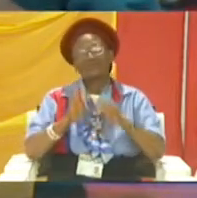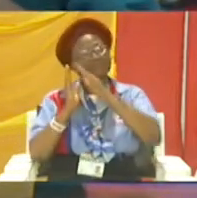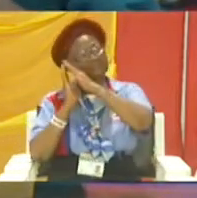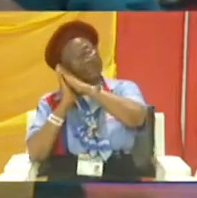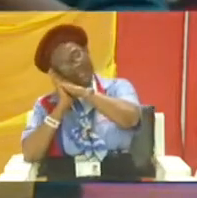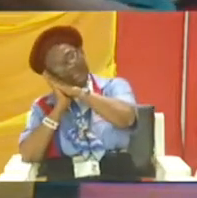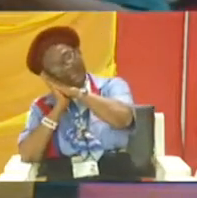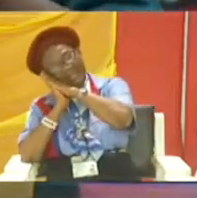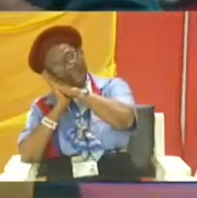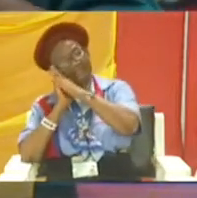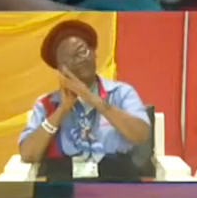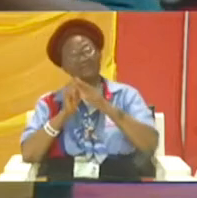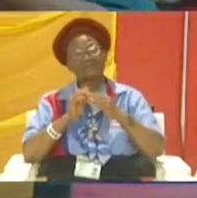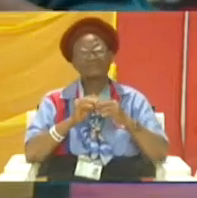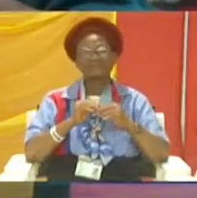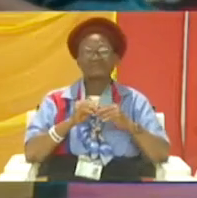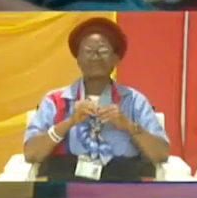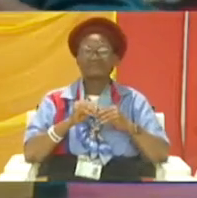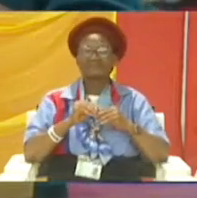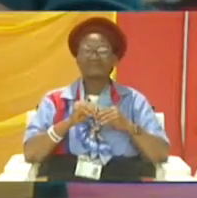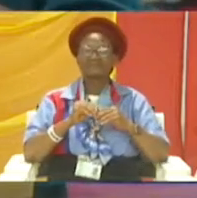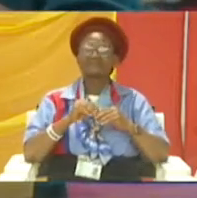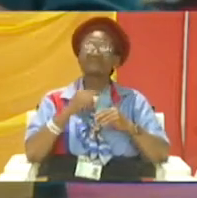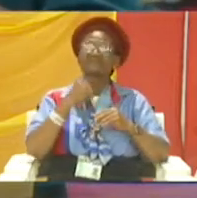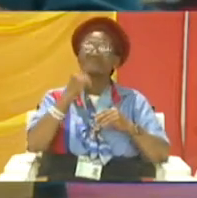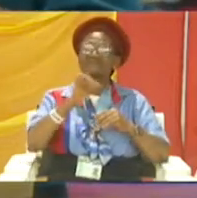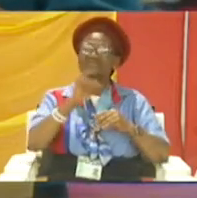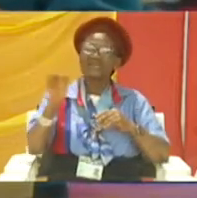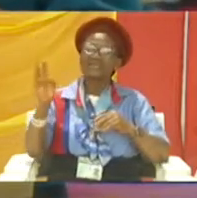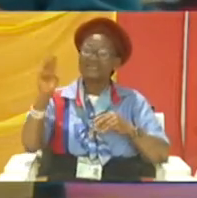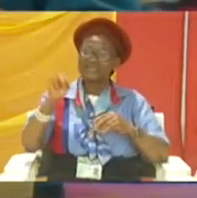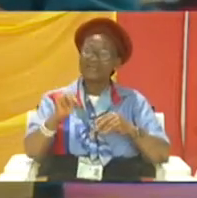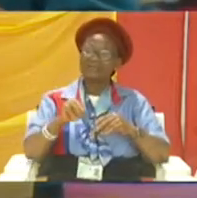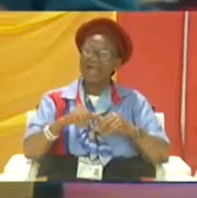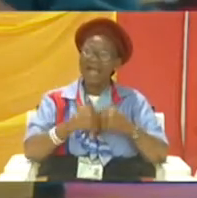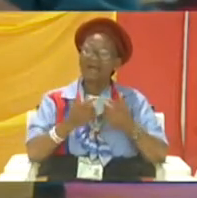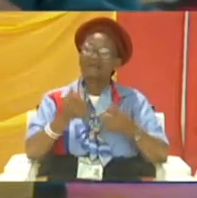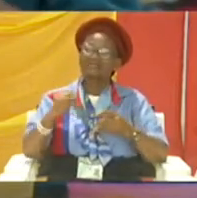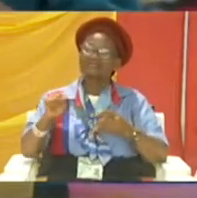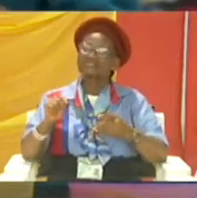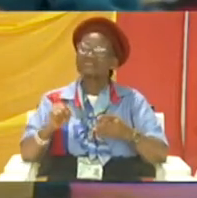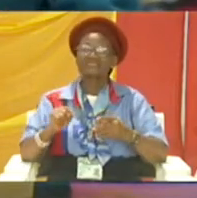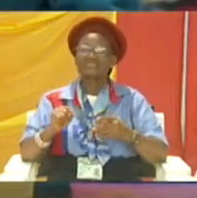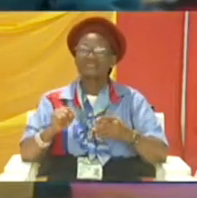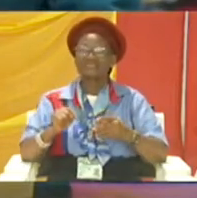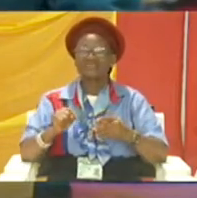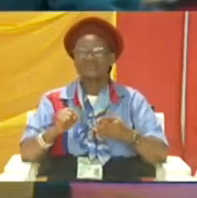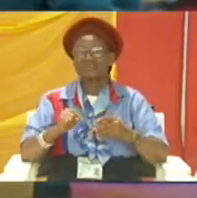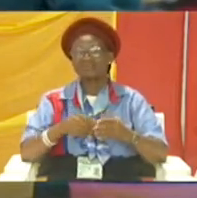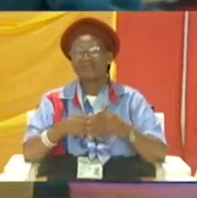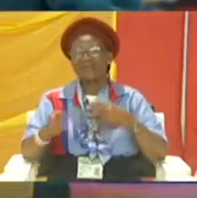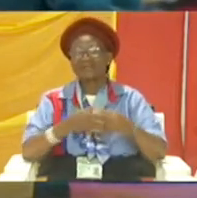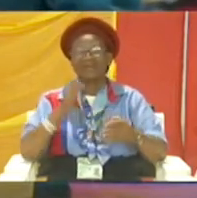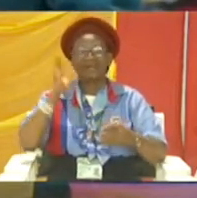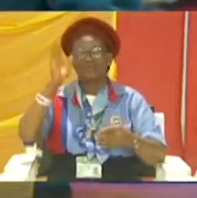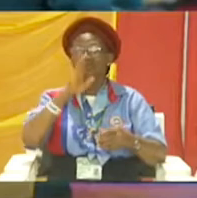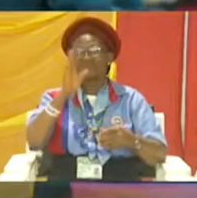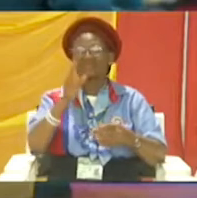on the bed, dictating how the case is to be handled through a subordinate.